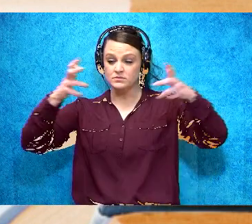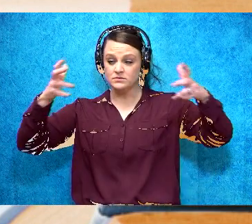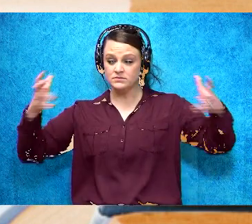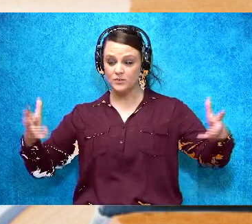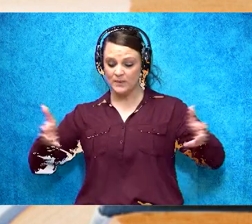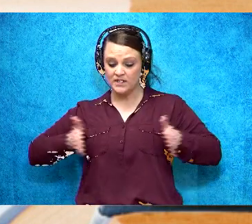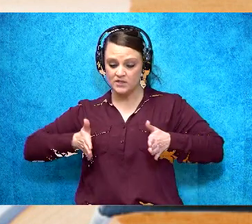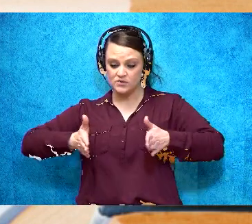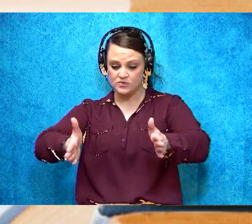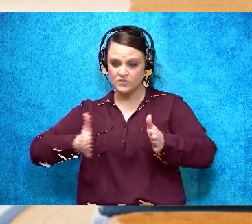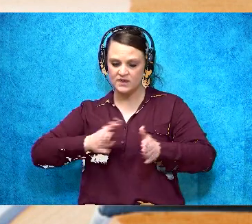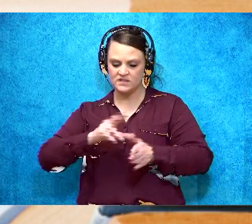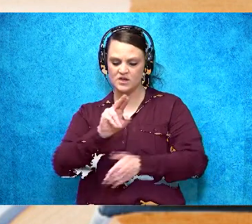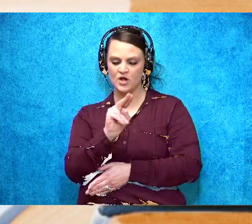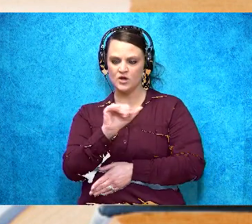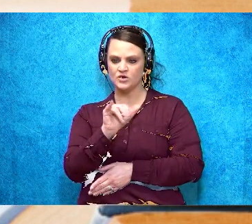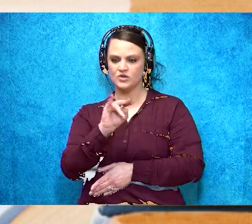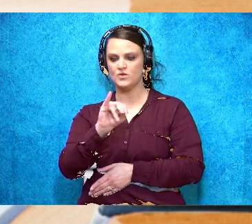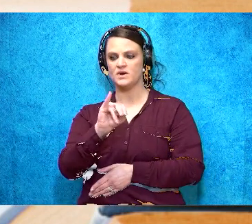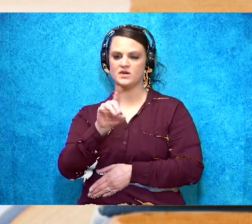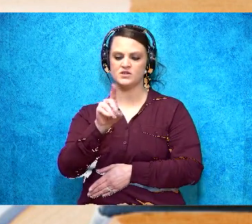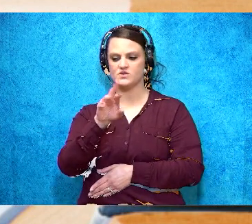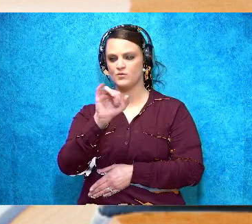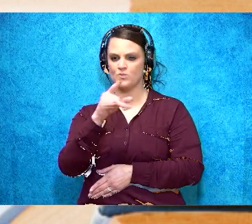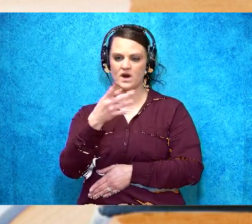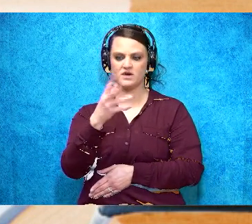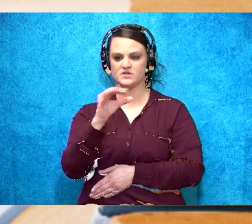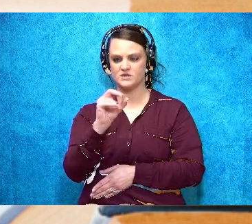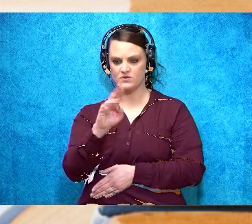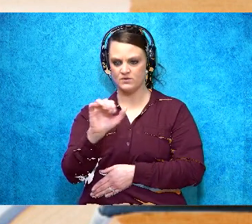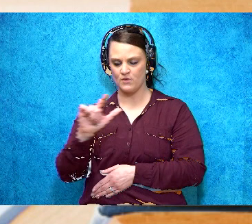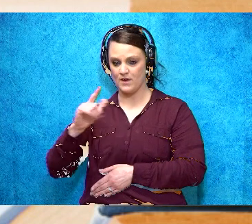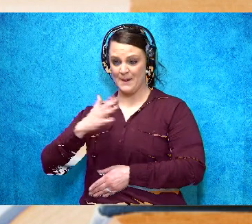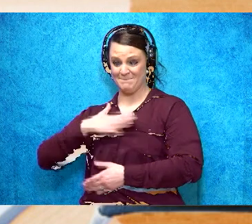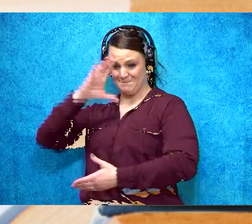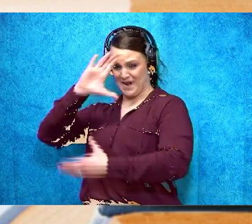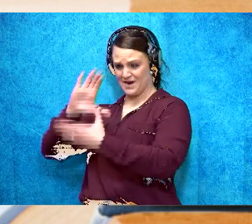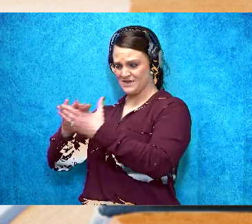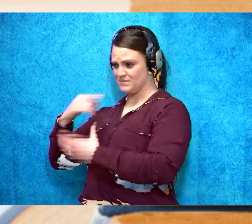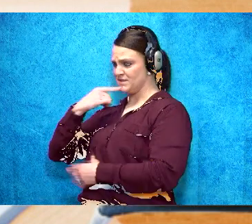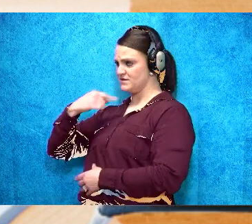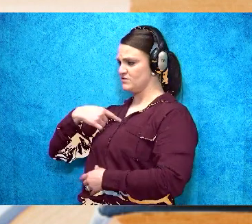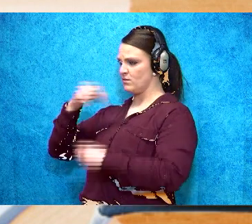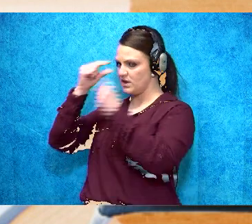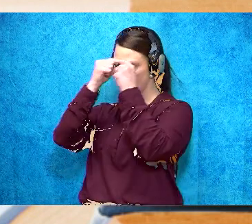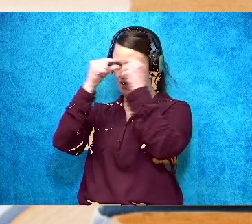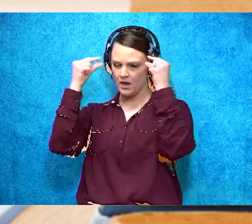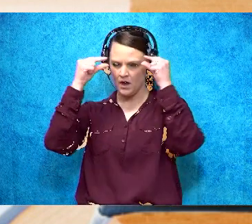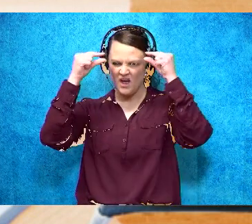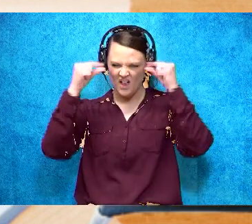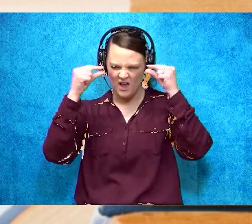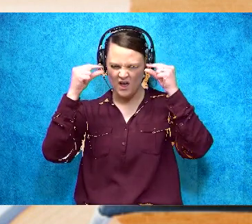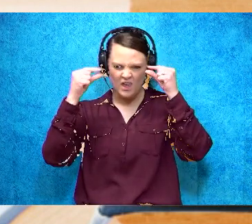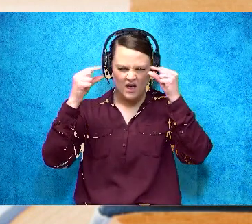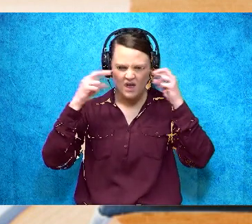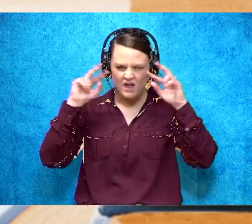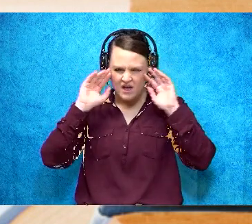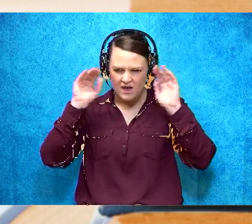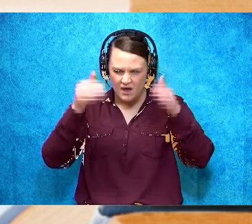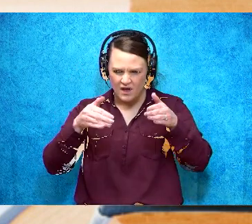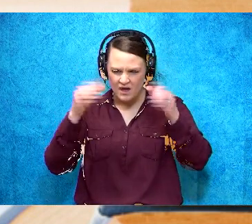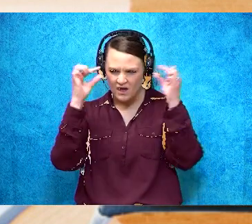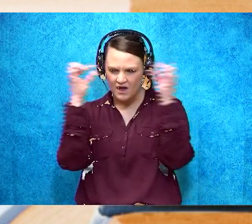says I look like I have a unibrow trying to figure out which way to go because I'm trying to concentrate and my brows go